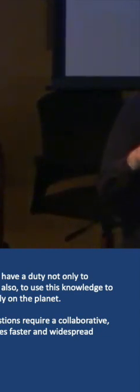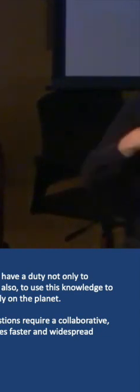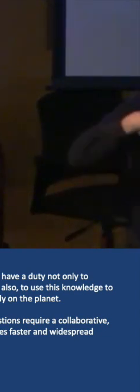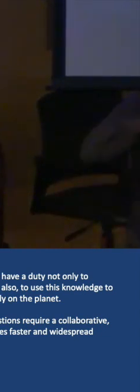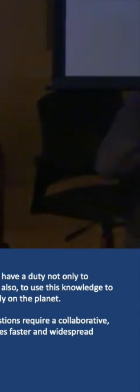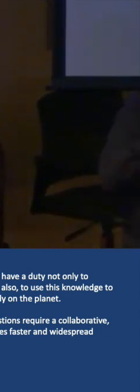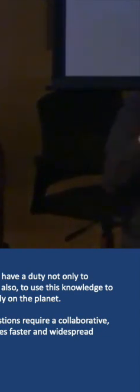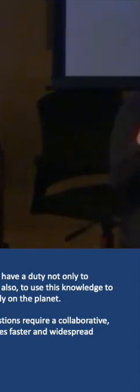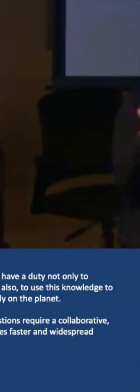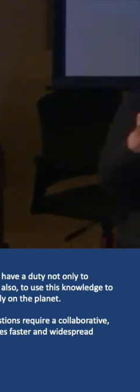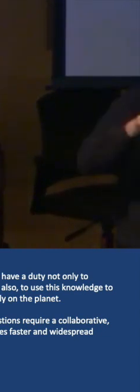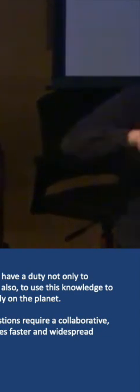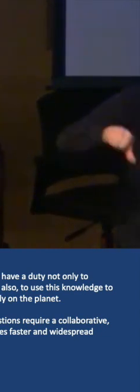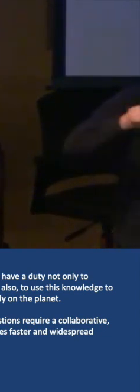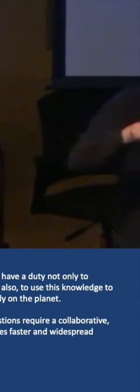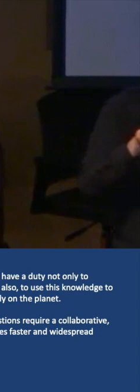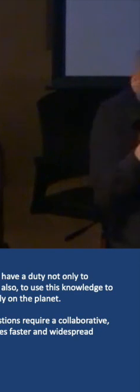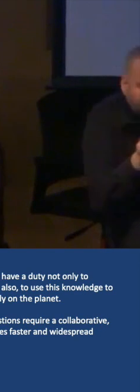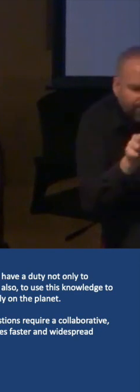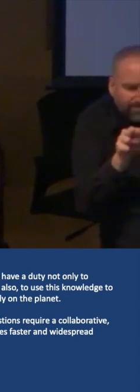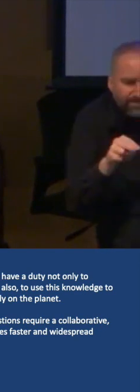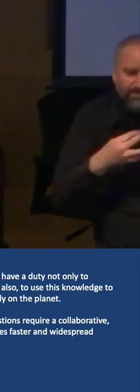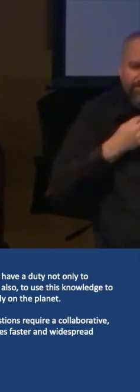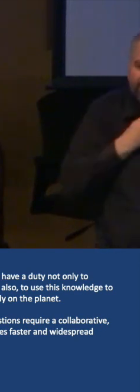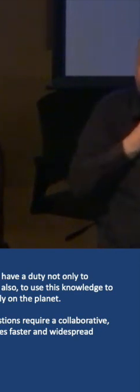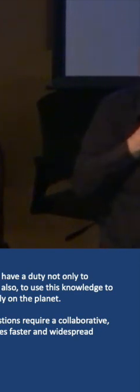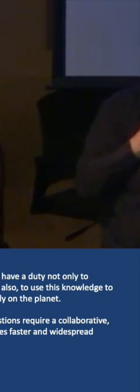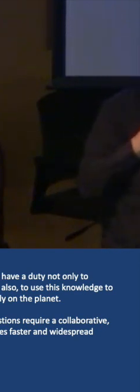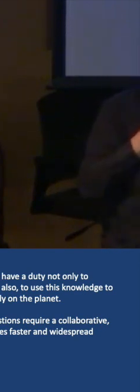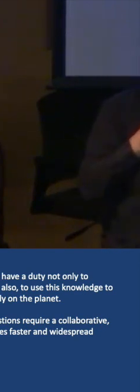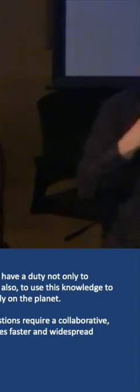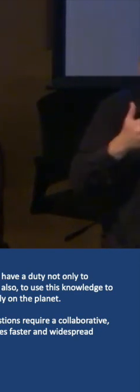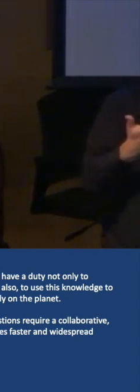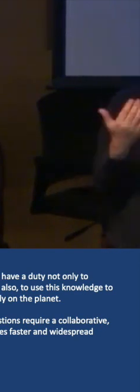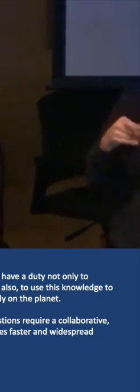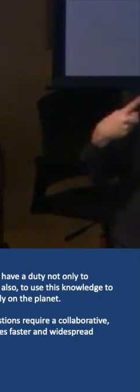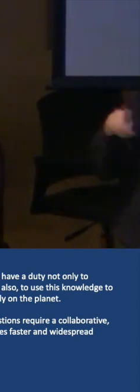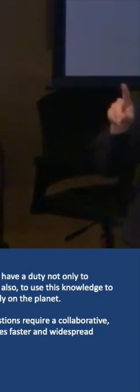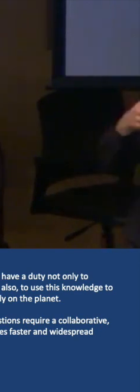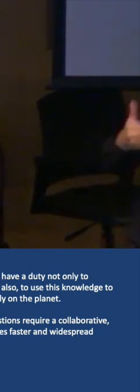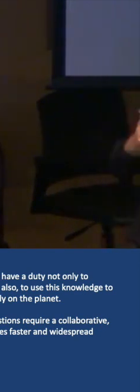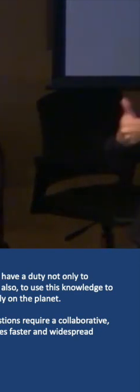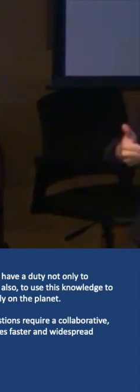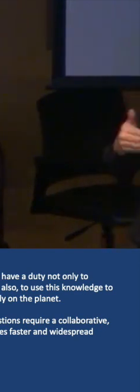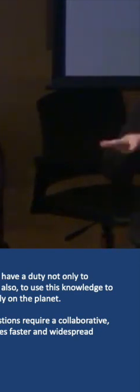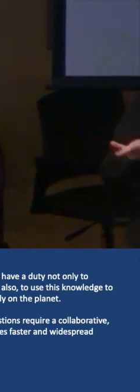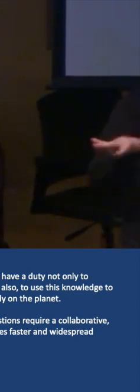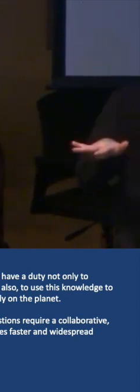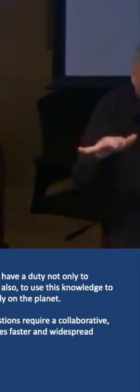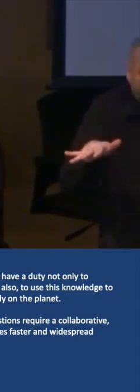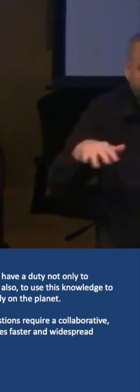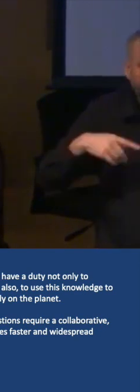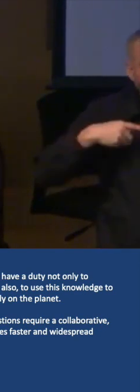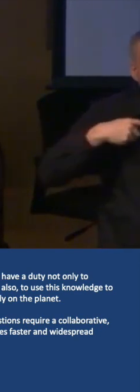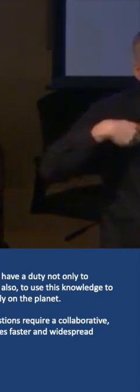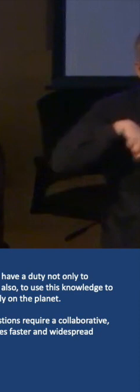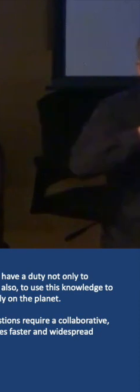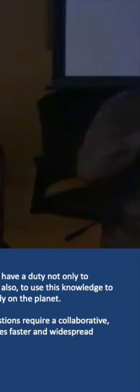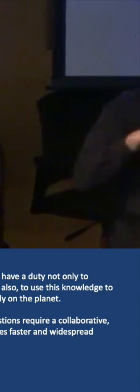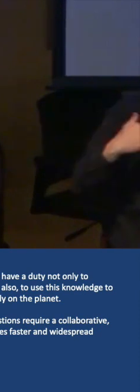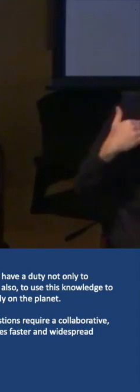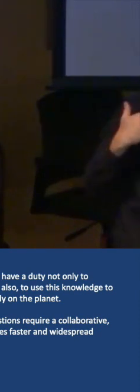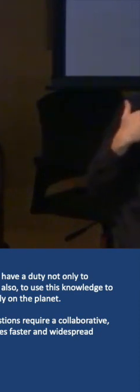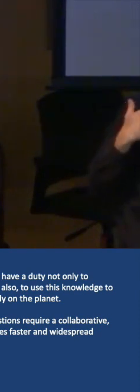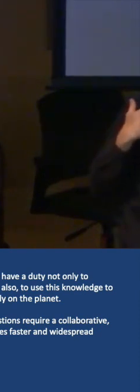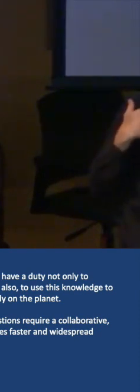work. We also have a duty to transfer this information to understand how we can